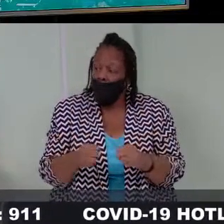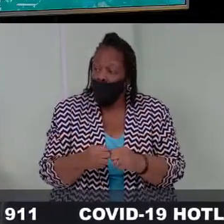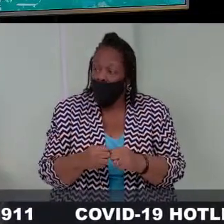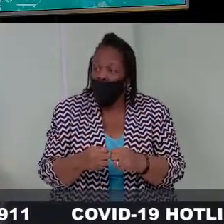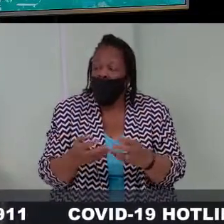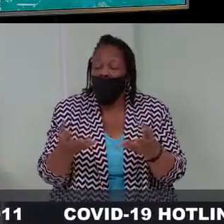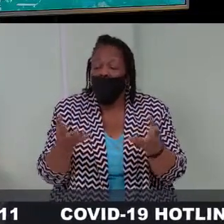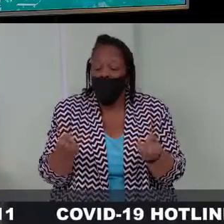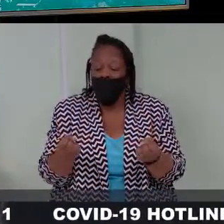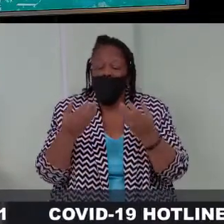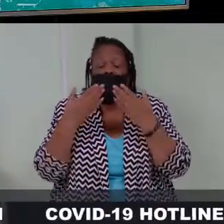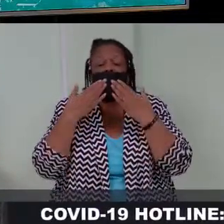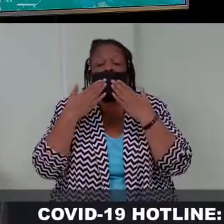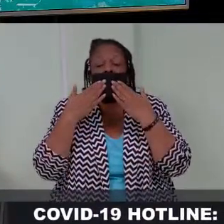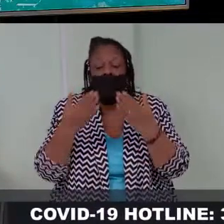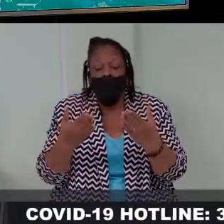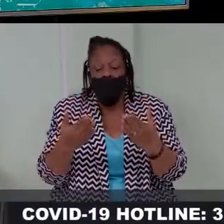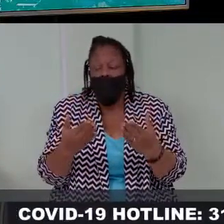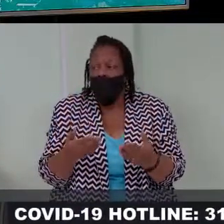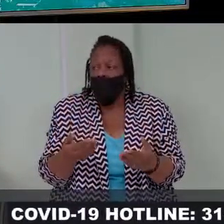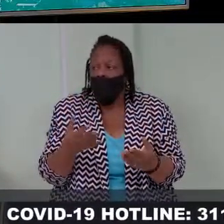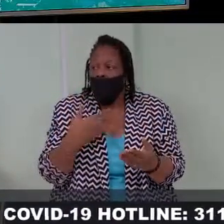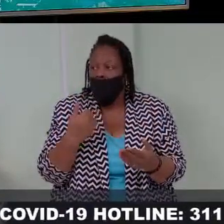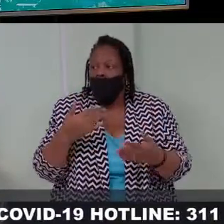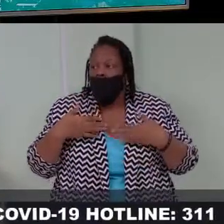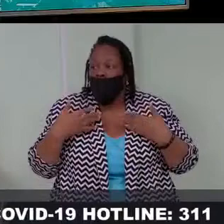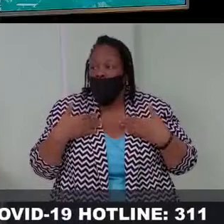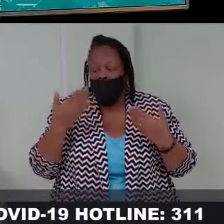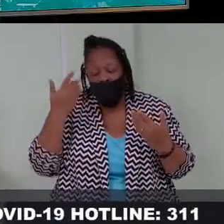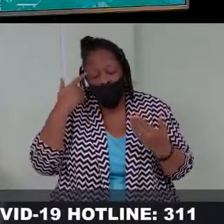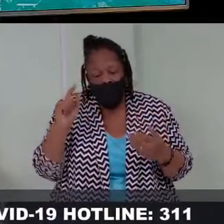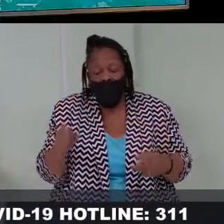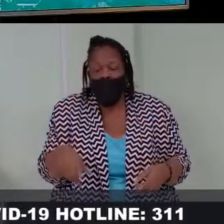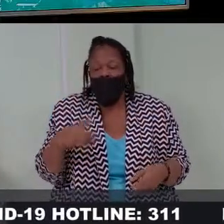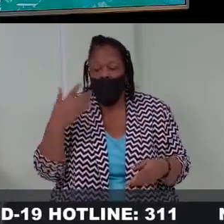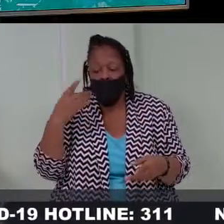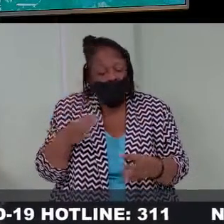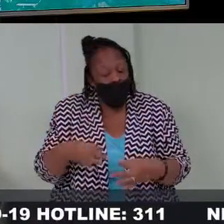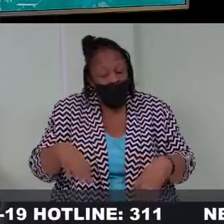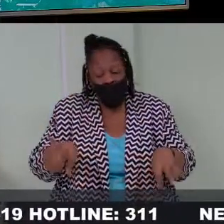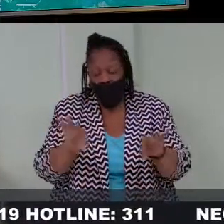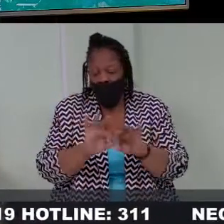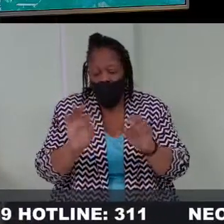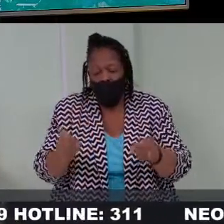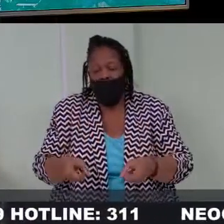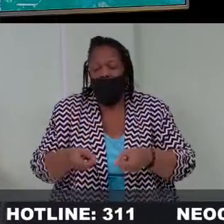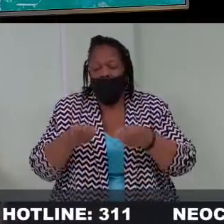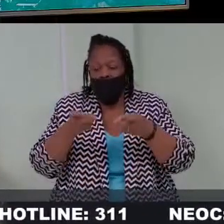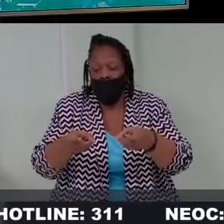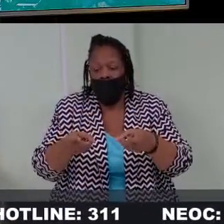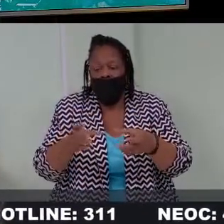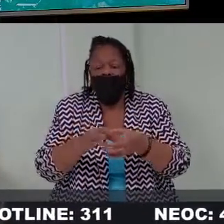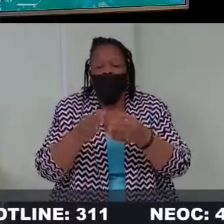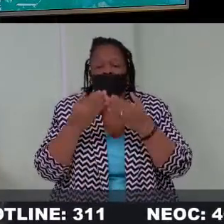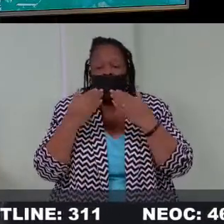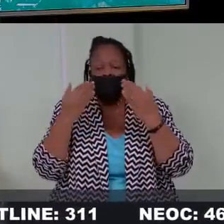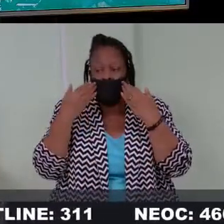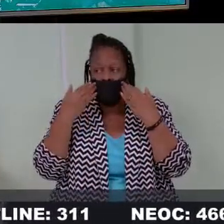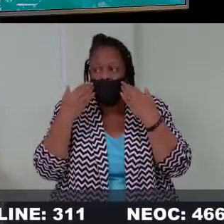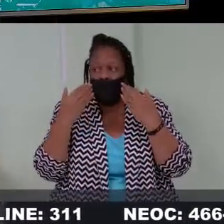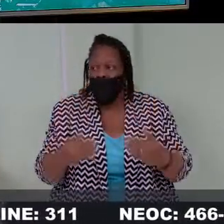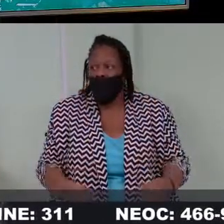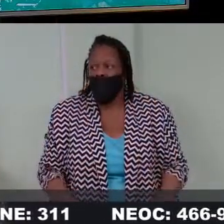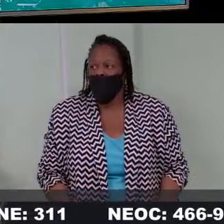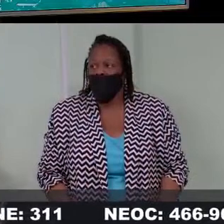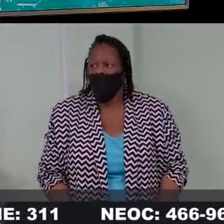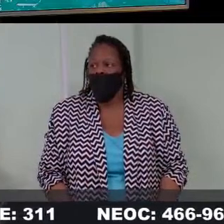say how grateful we are for this timely and very important donation. We have said all along that it's